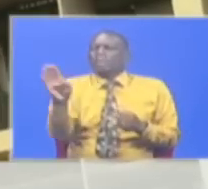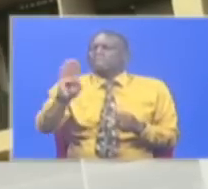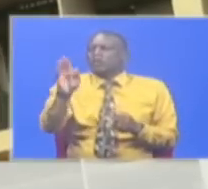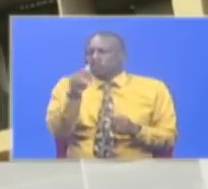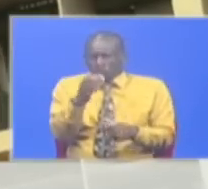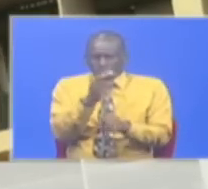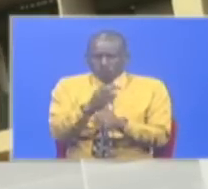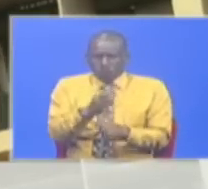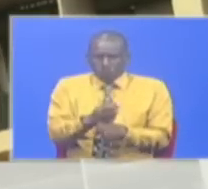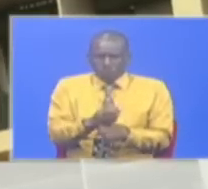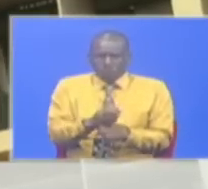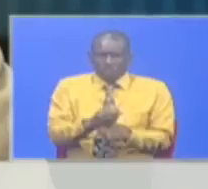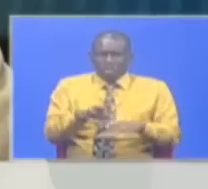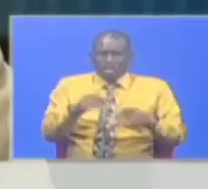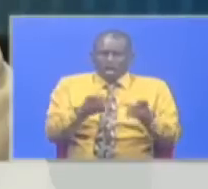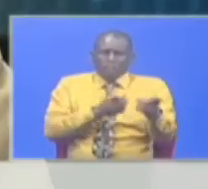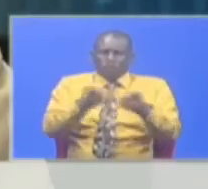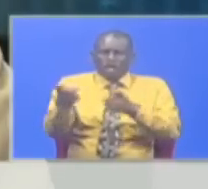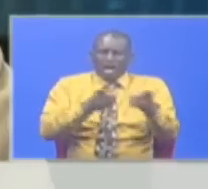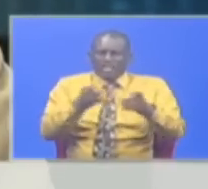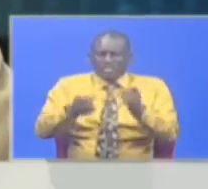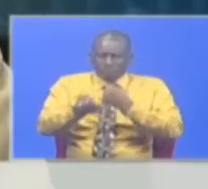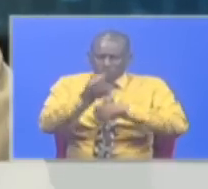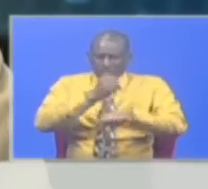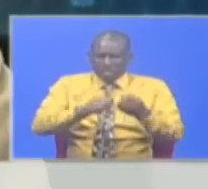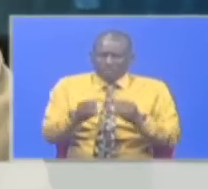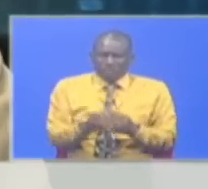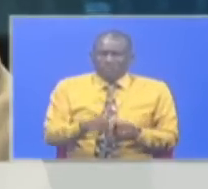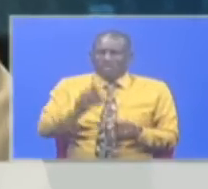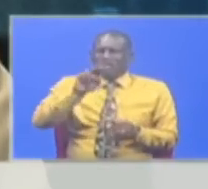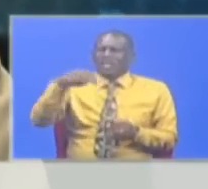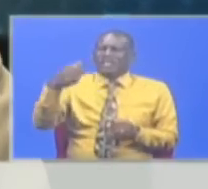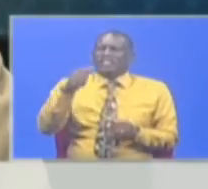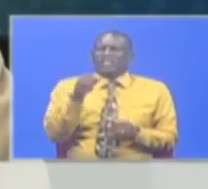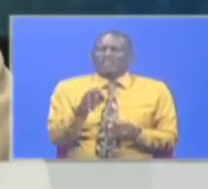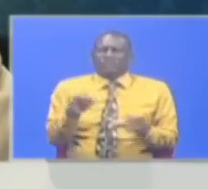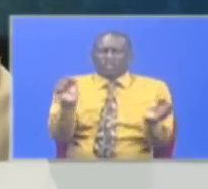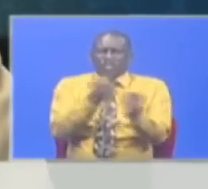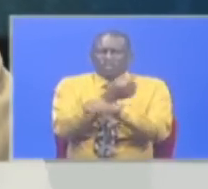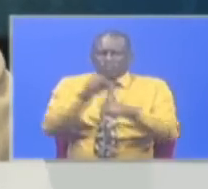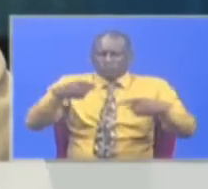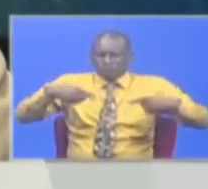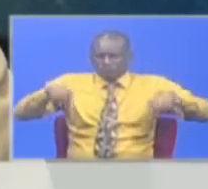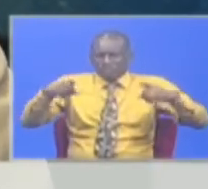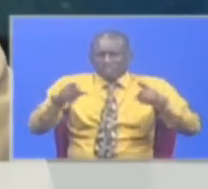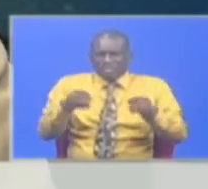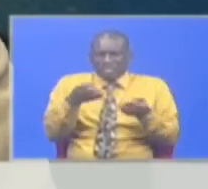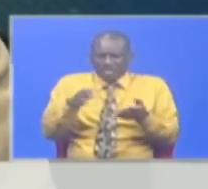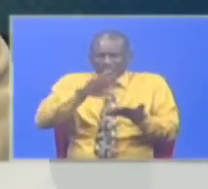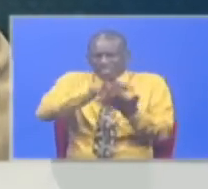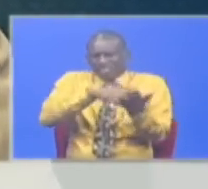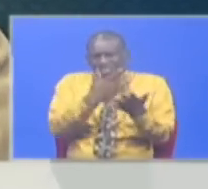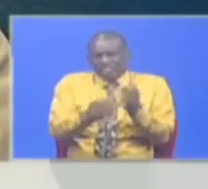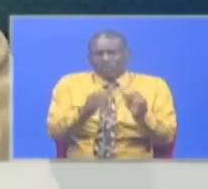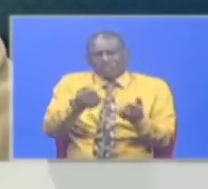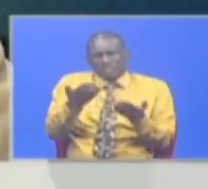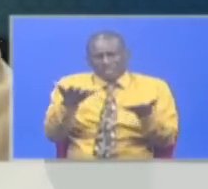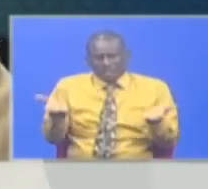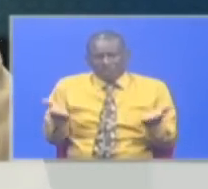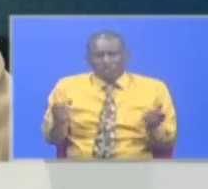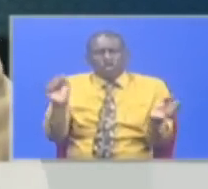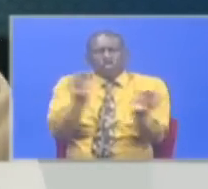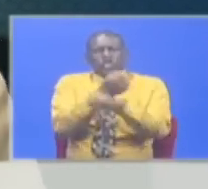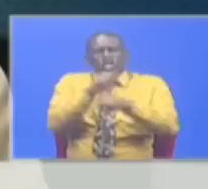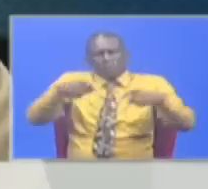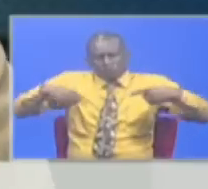spent on administration activities. NHIF cannot survive in the current structure. It cannot survive in the